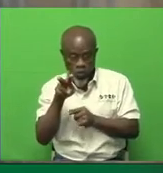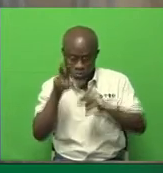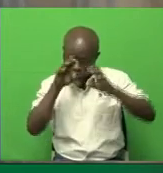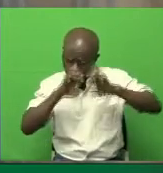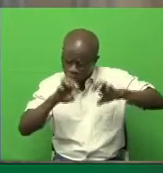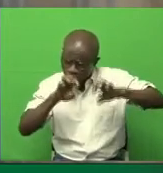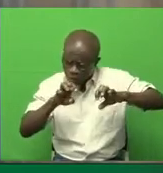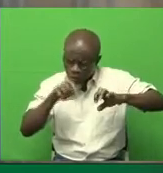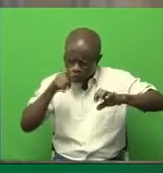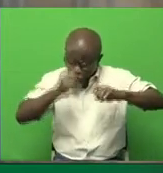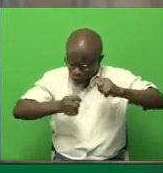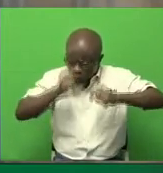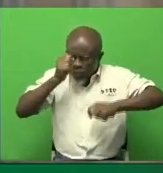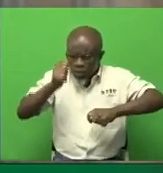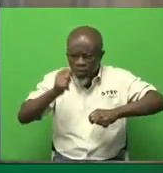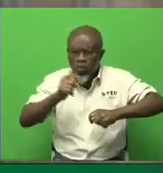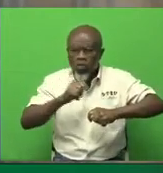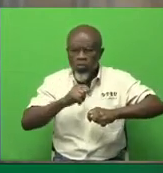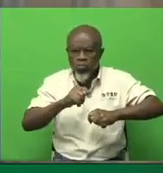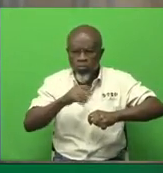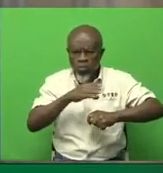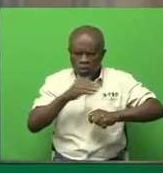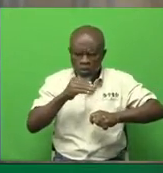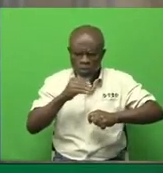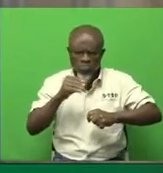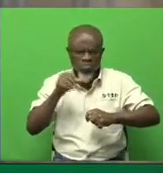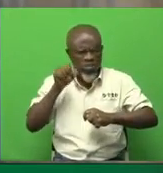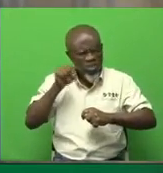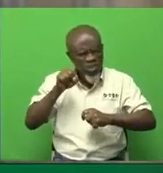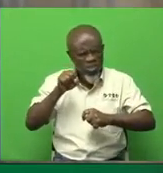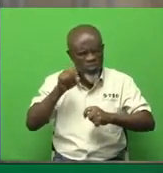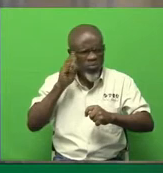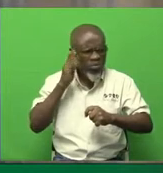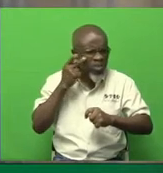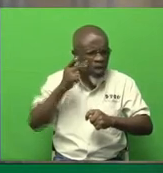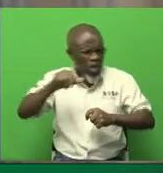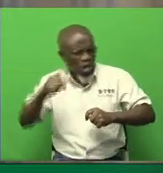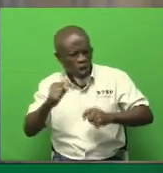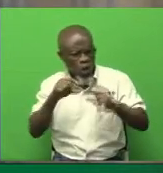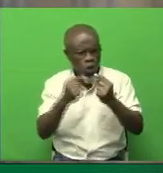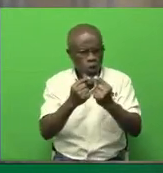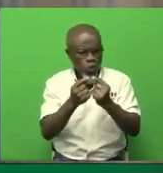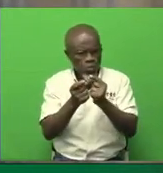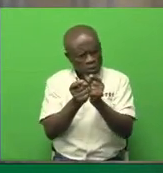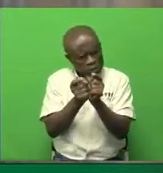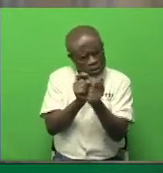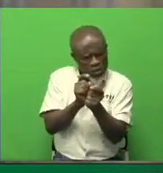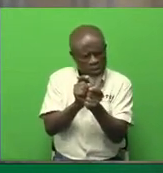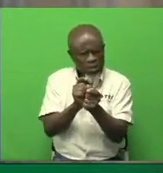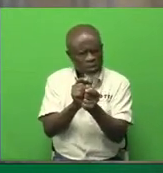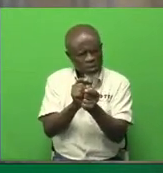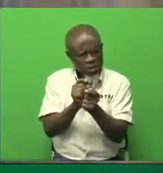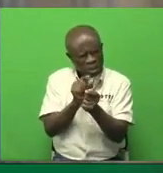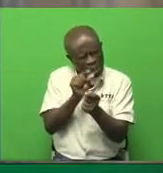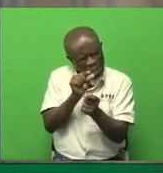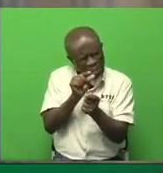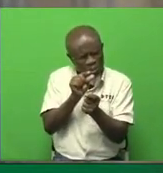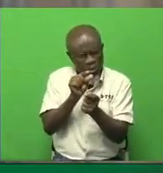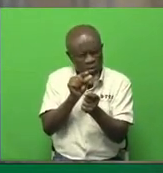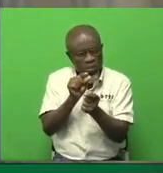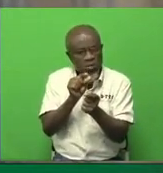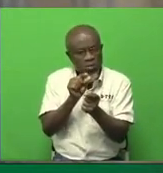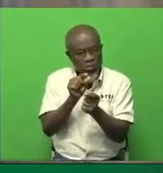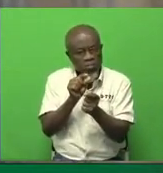yes s p made a minor change in July 2022 shift in its projected future outlook